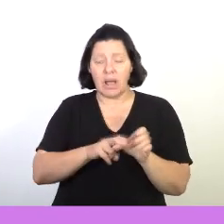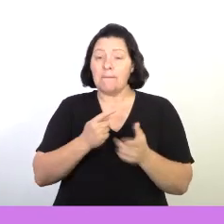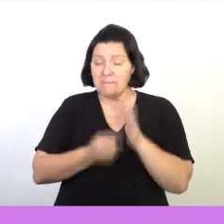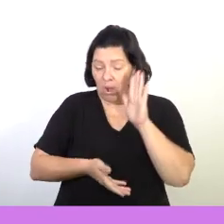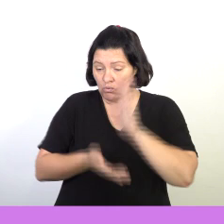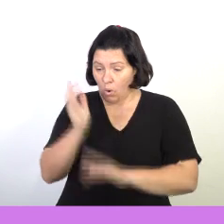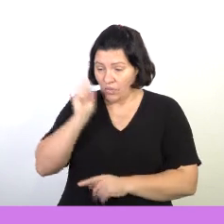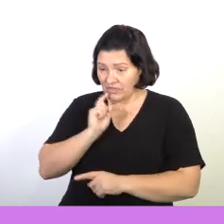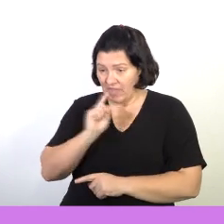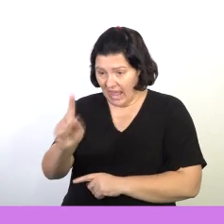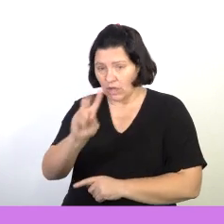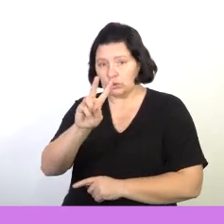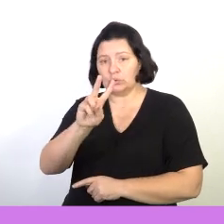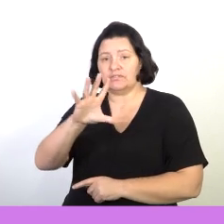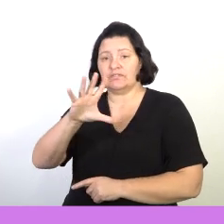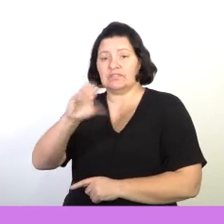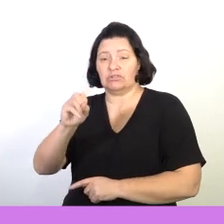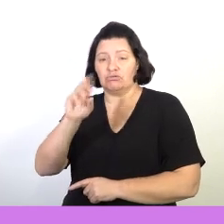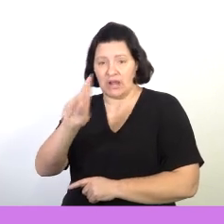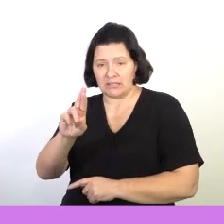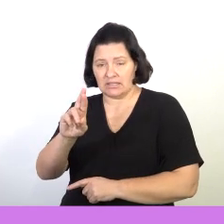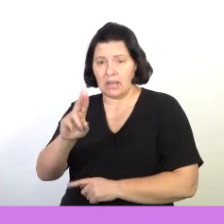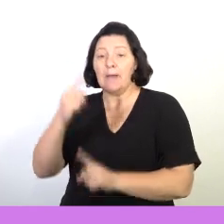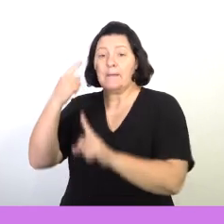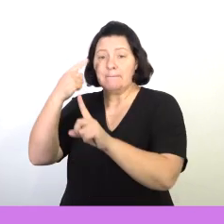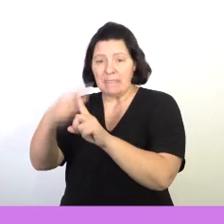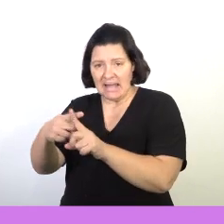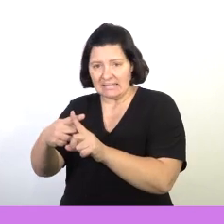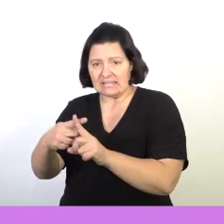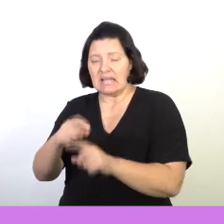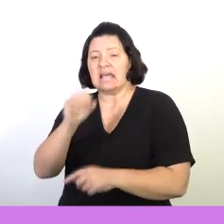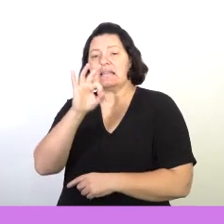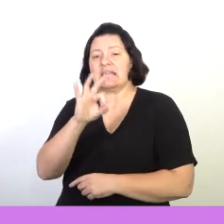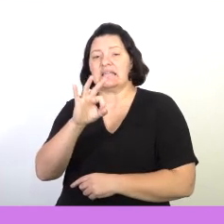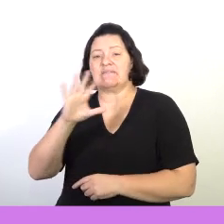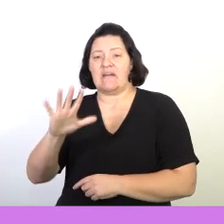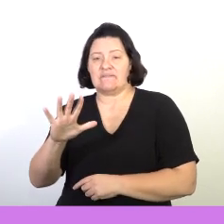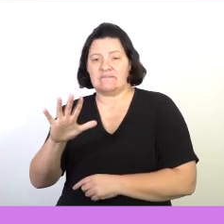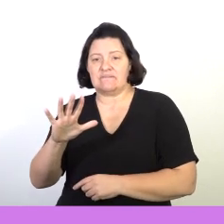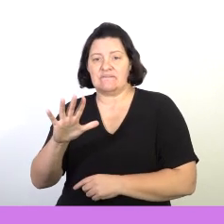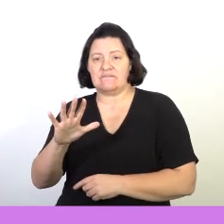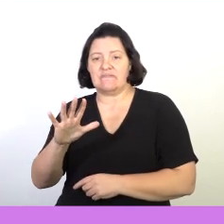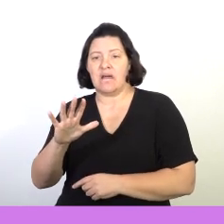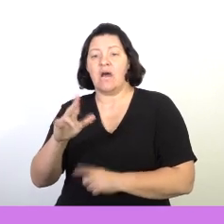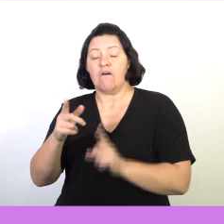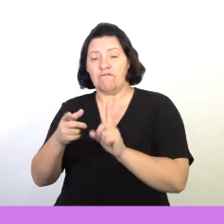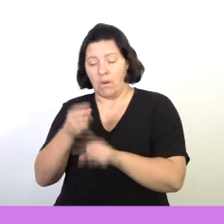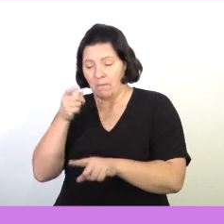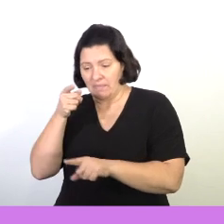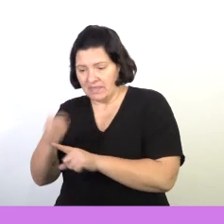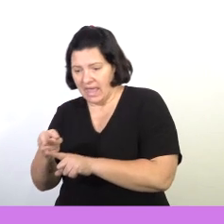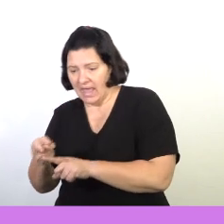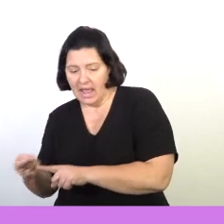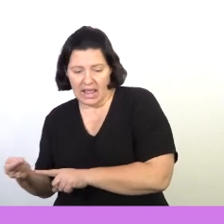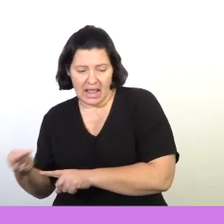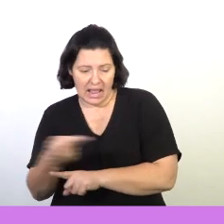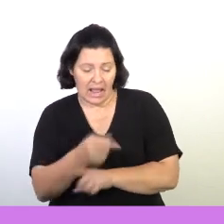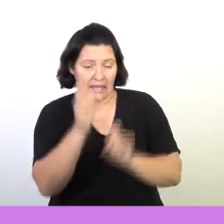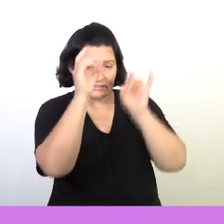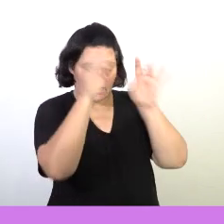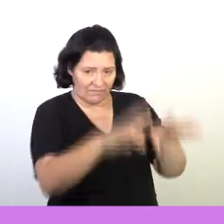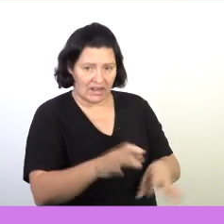customers a call-out fee of 250 plus 35 rand per kilometer